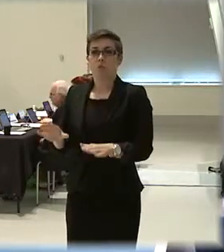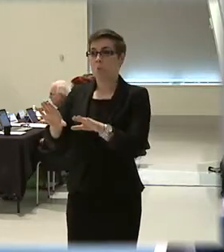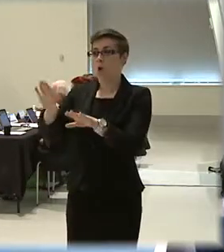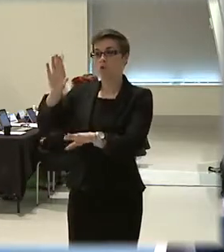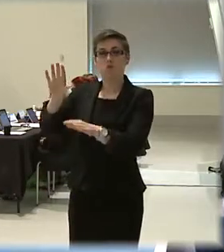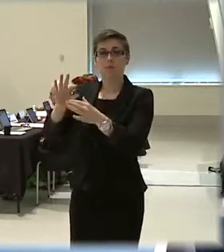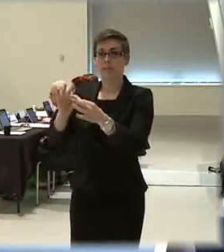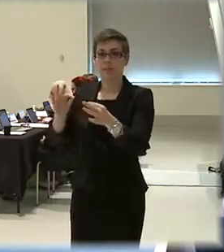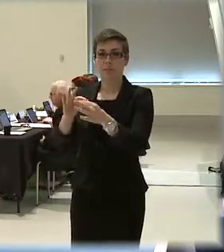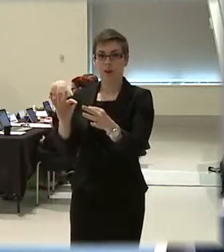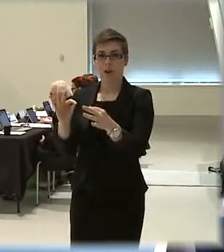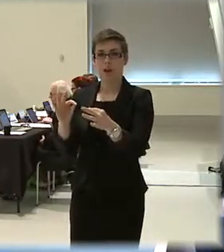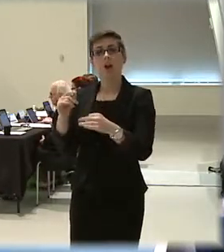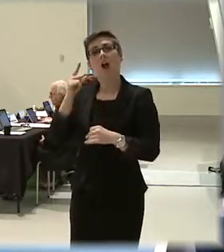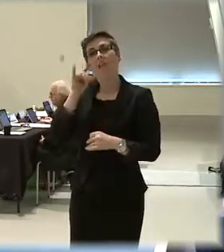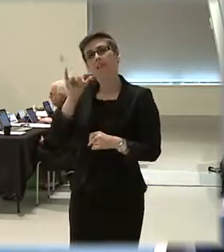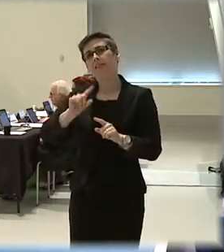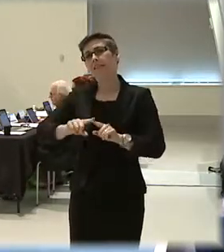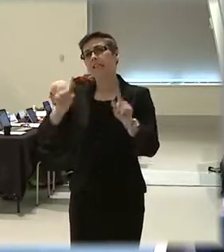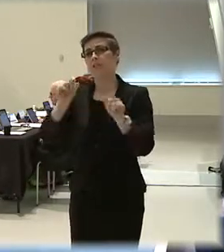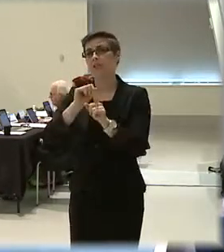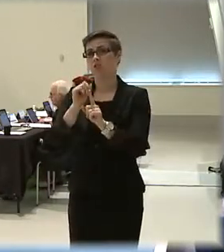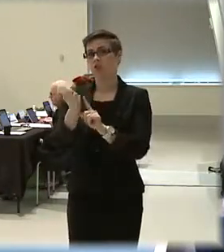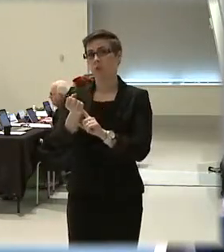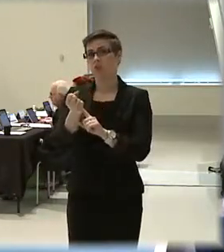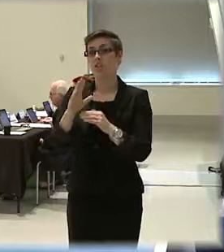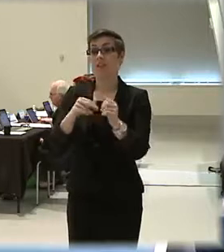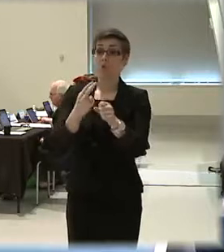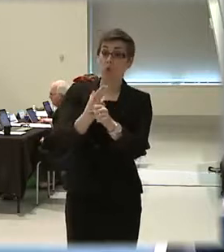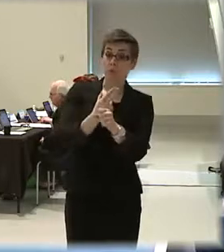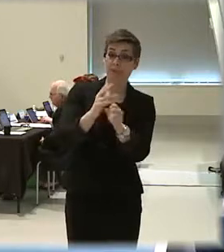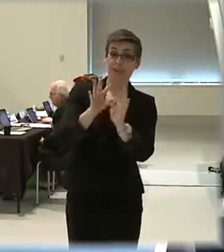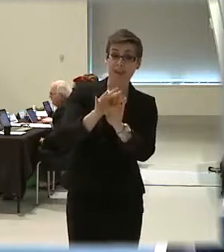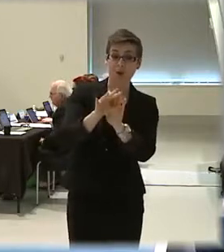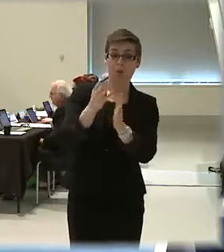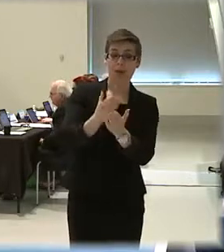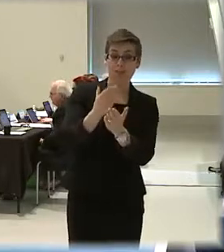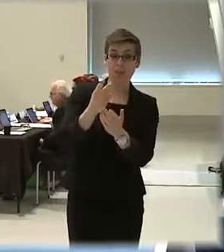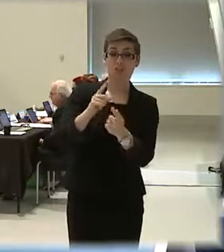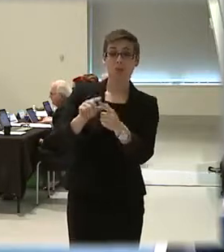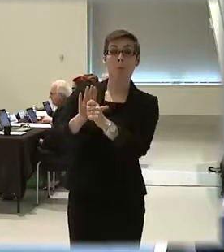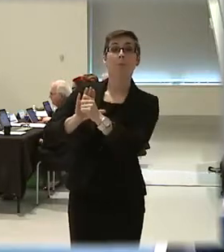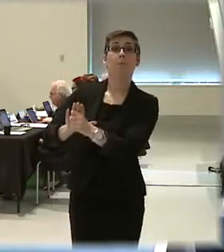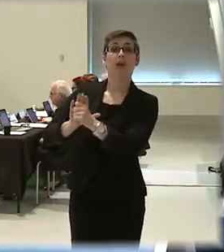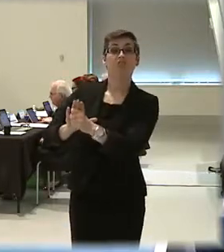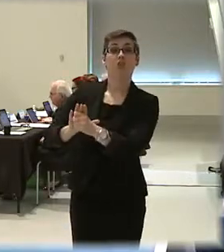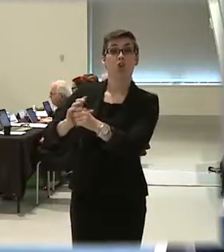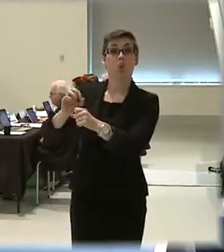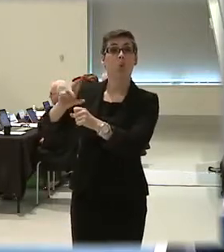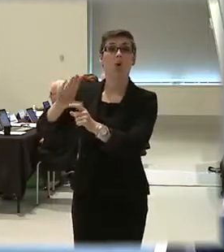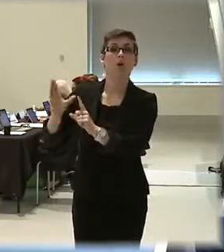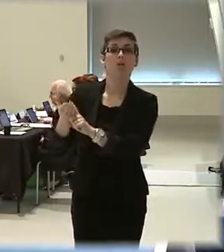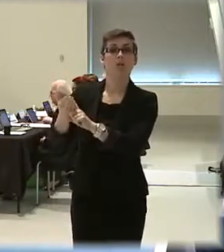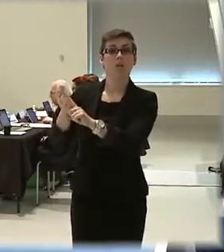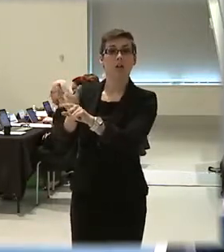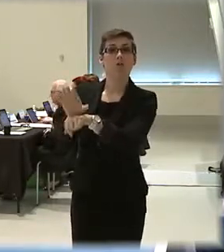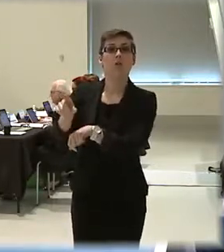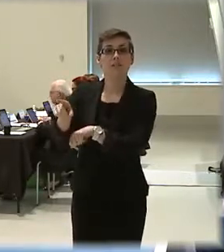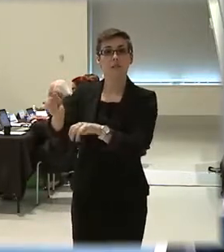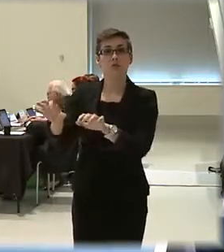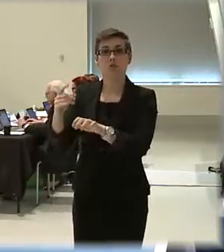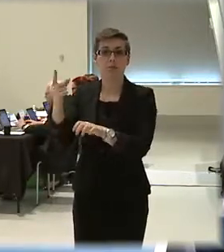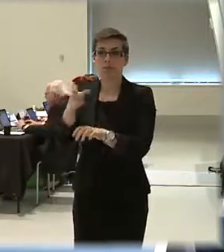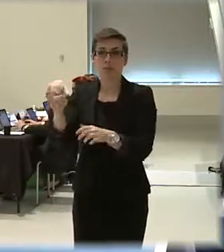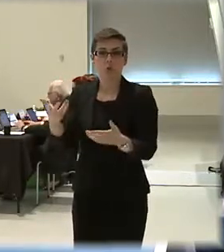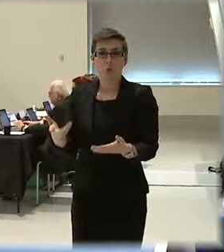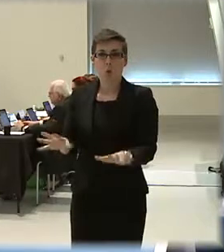I think that is a slightly different situation than using the camera evidence in order to pressure or coerce a victim to do something that they're not comfortable